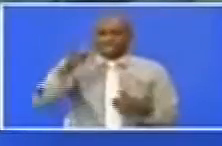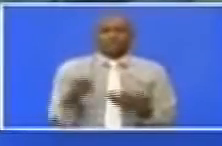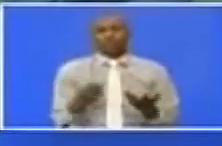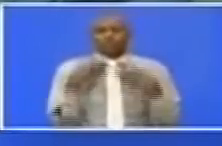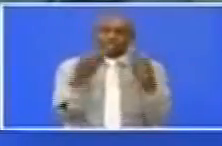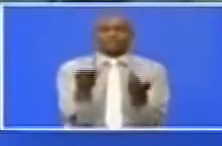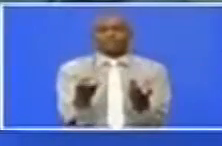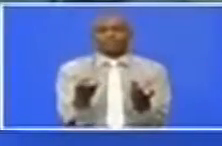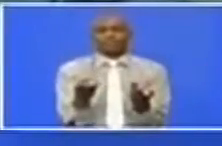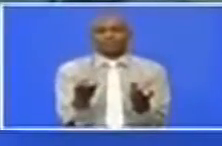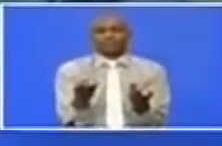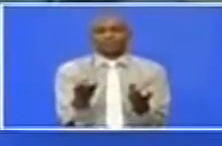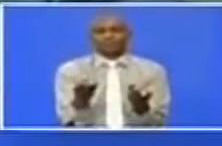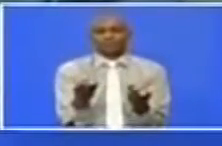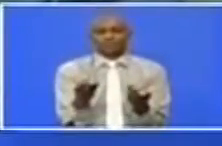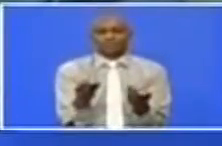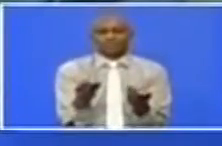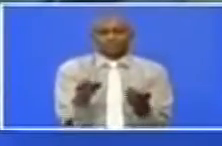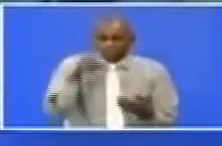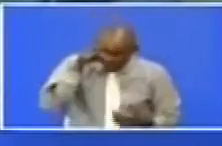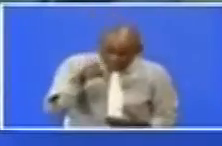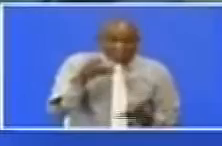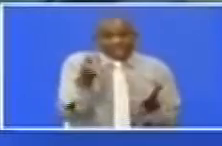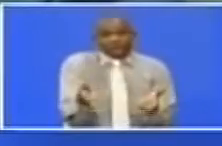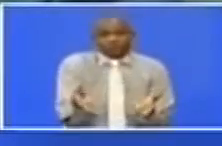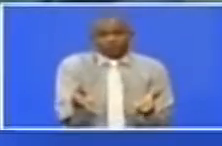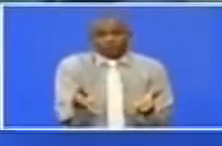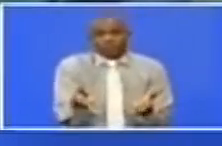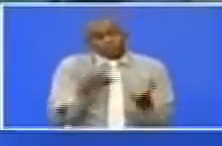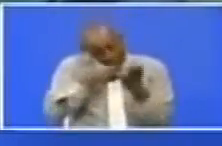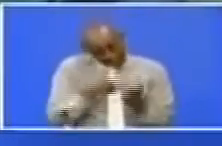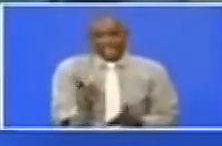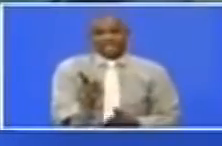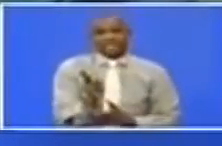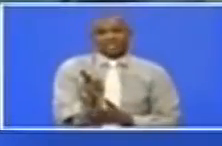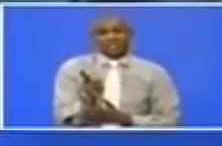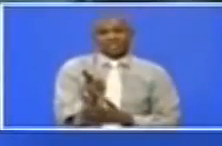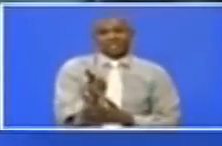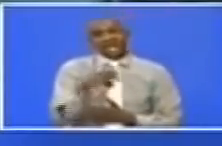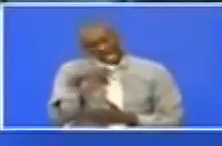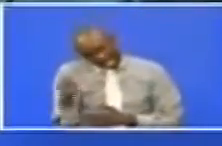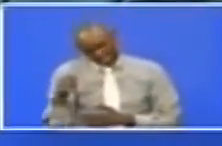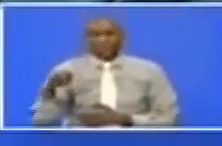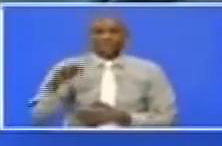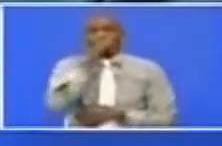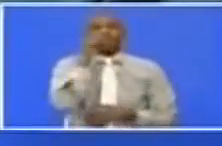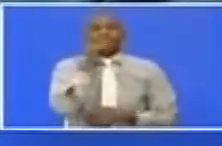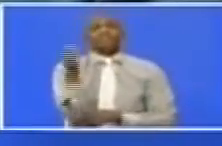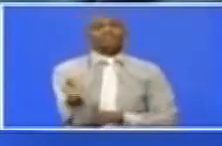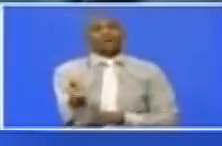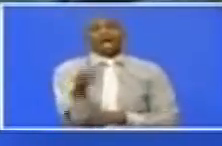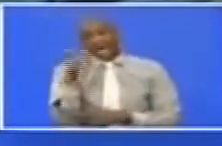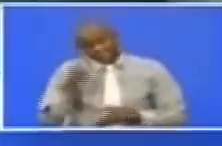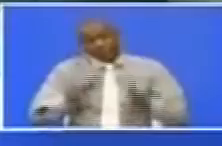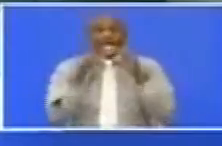9.877 million Kenyan shillings for them now to pay the chartered aircraft that they had already given, because there was no